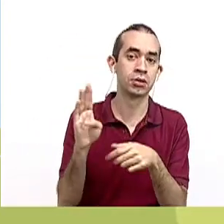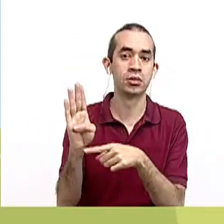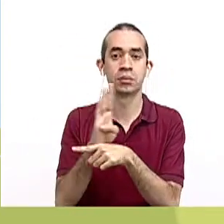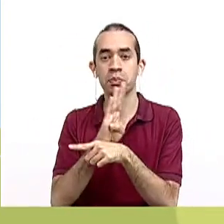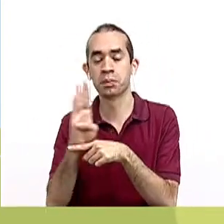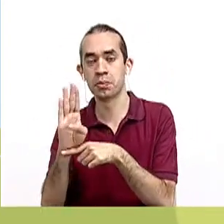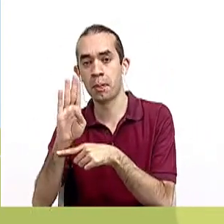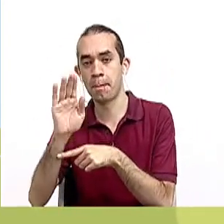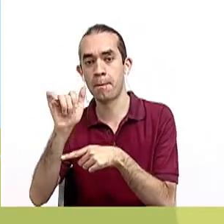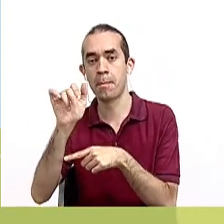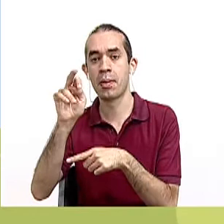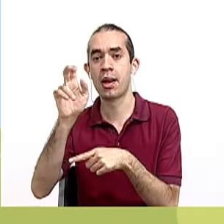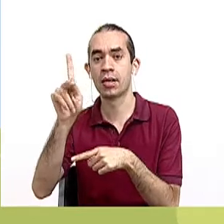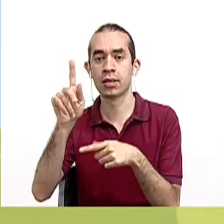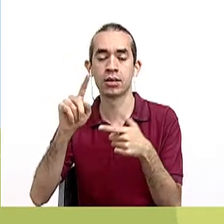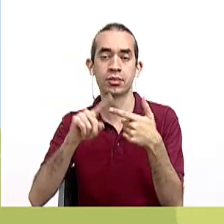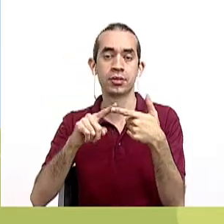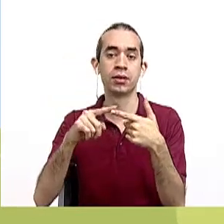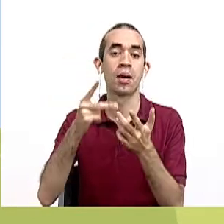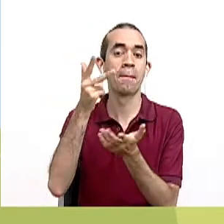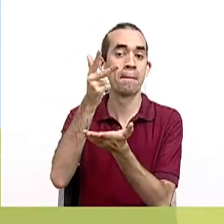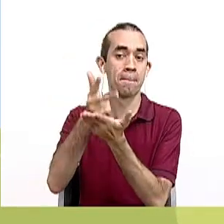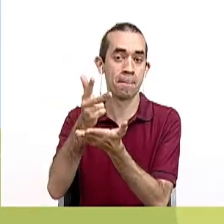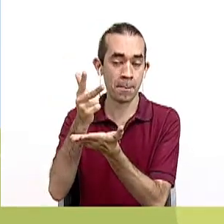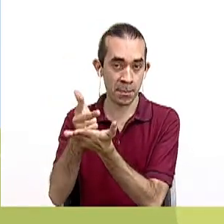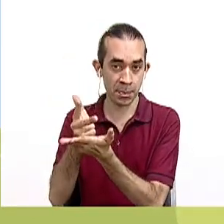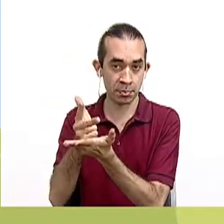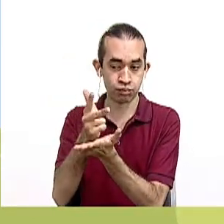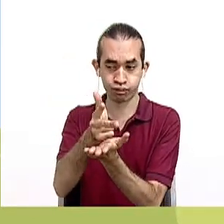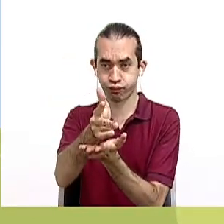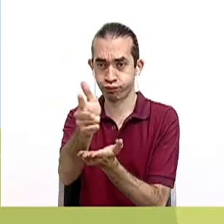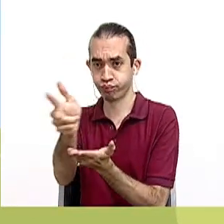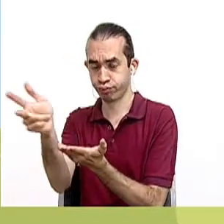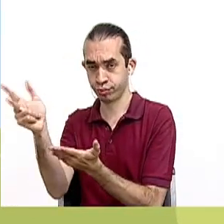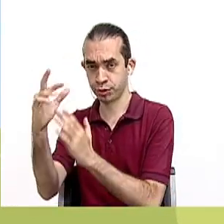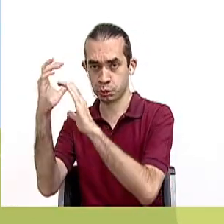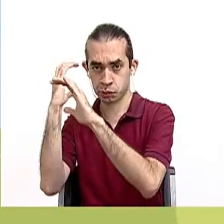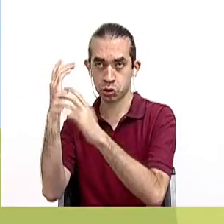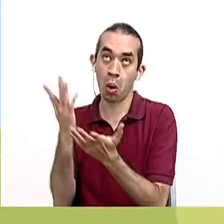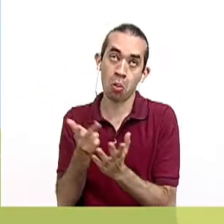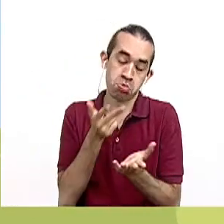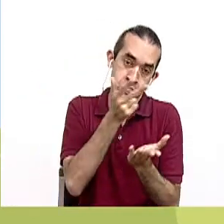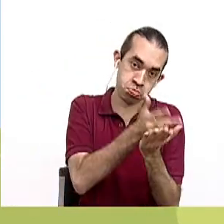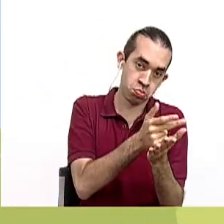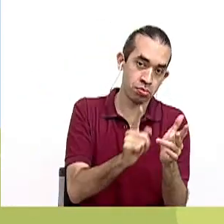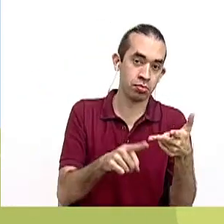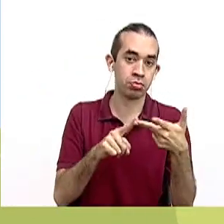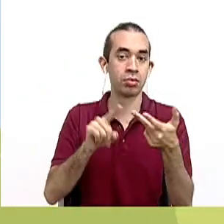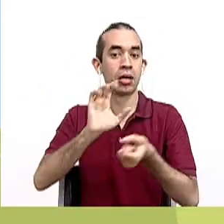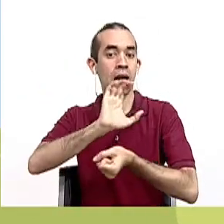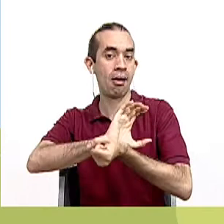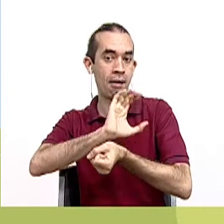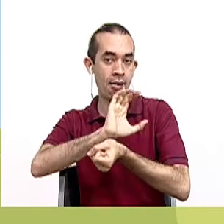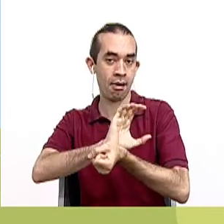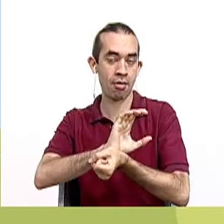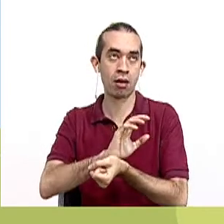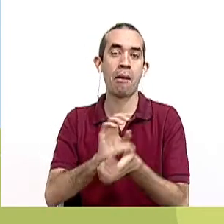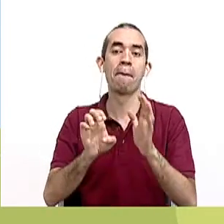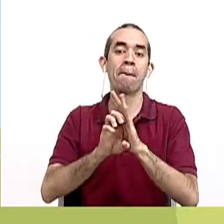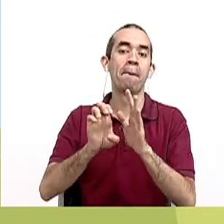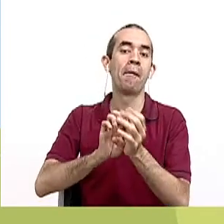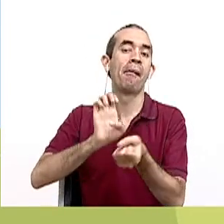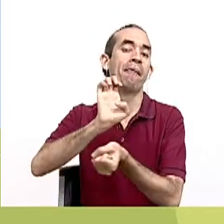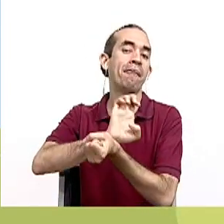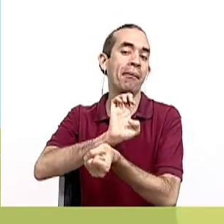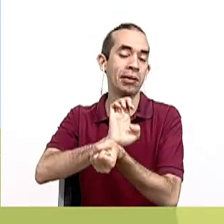bus station, or a bus stop. We can find a clinic like the Device, for